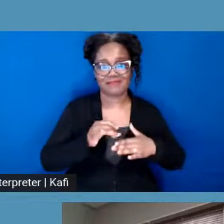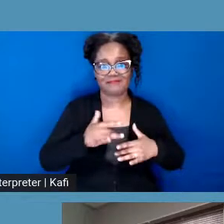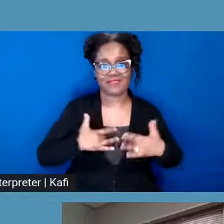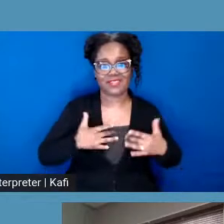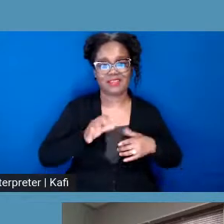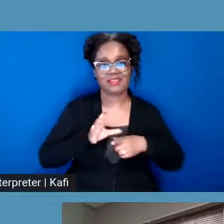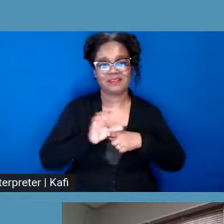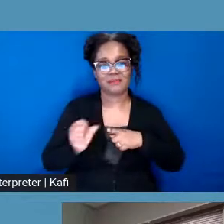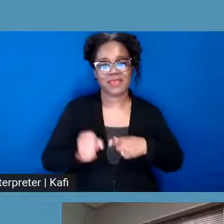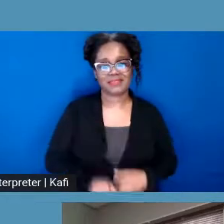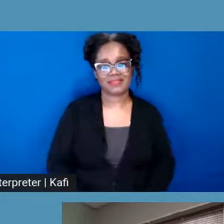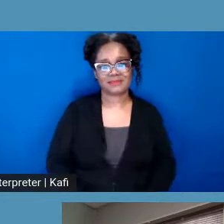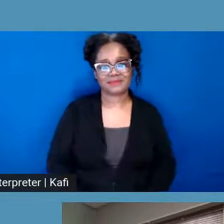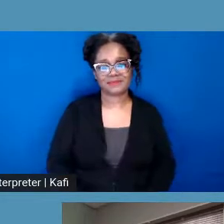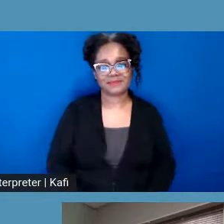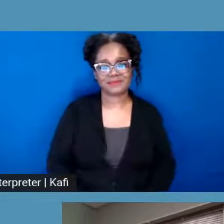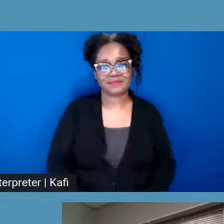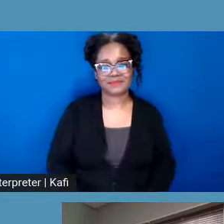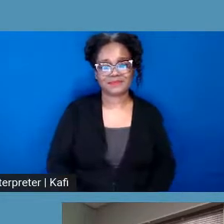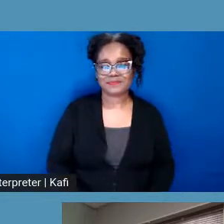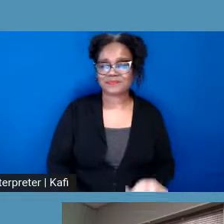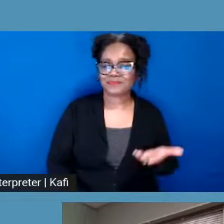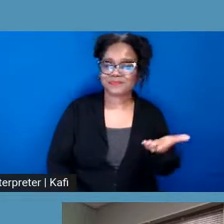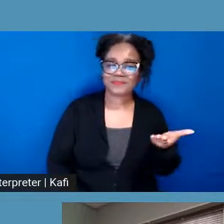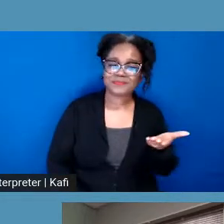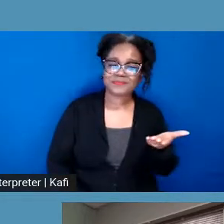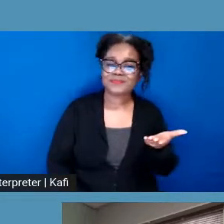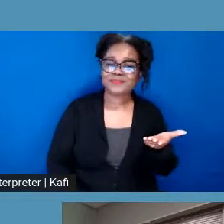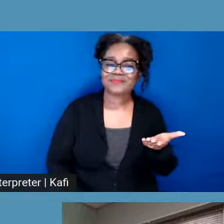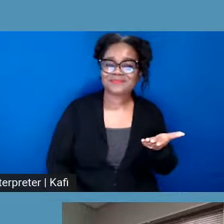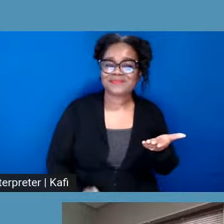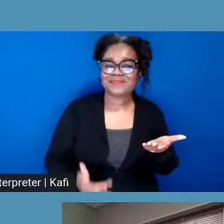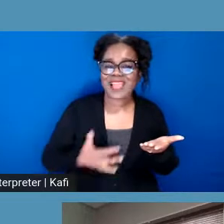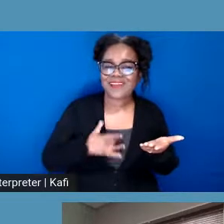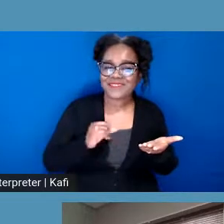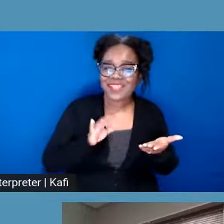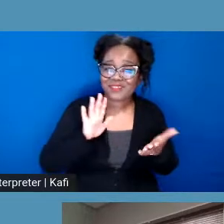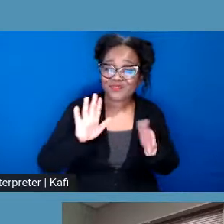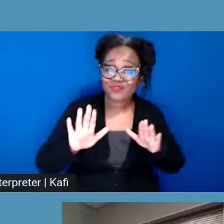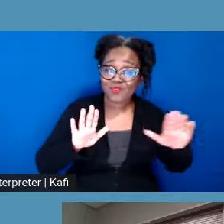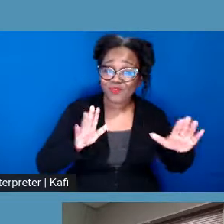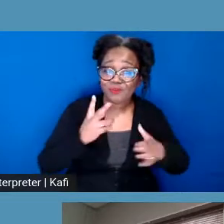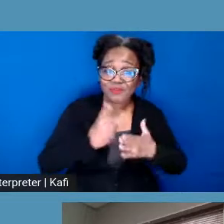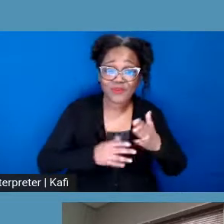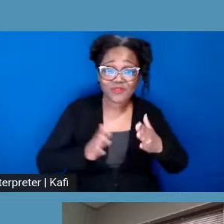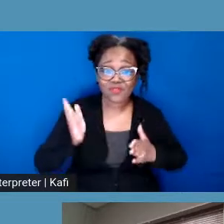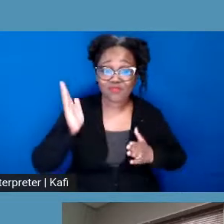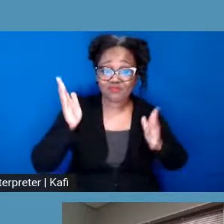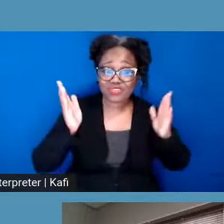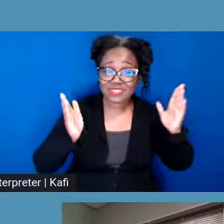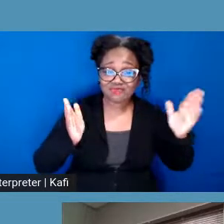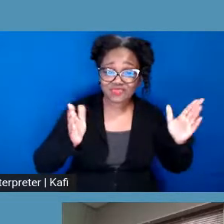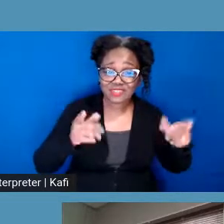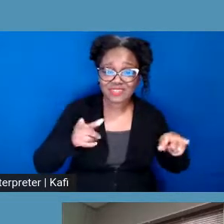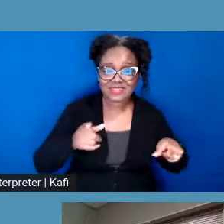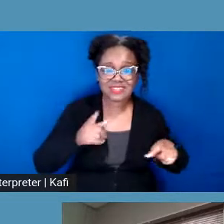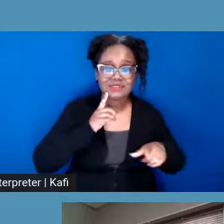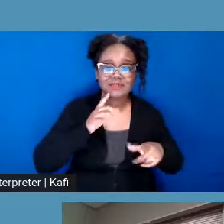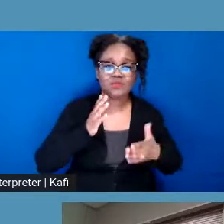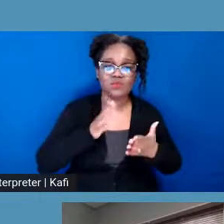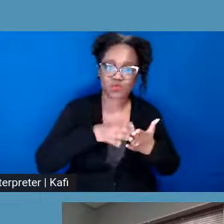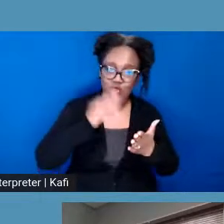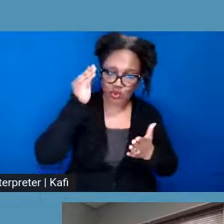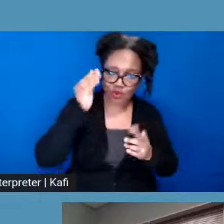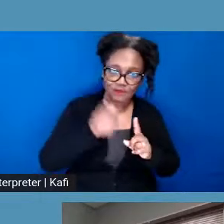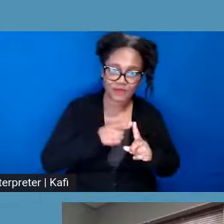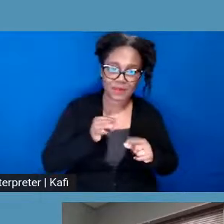your key takeaways in both of your presentations, you know, trial and error is going to happen. And one that really stuck to me was take heart at the end